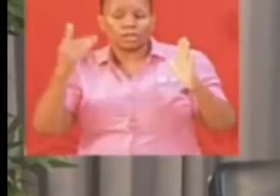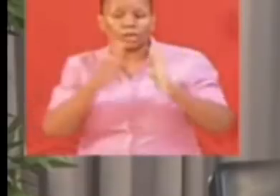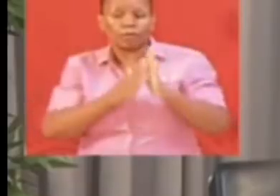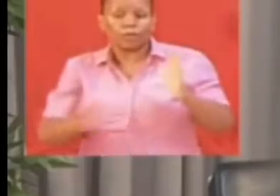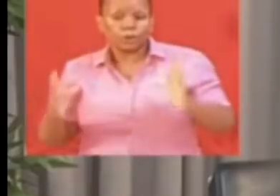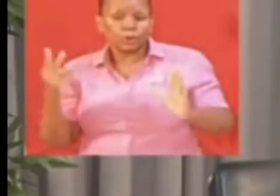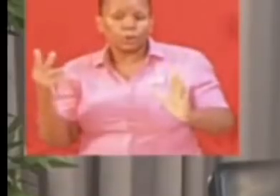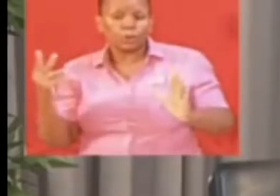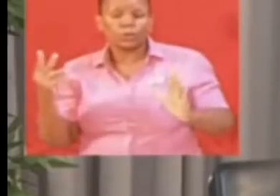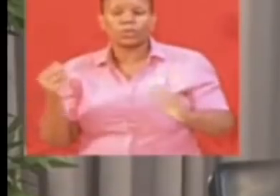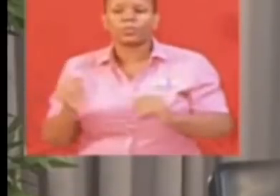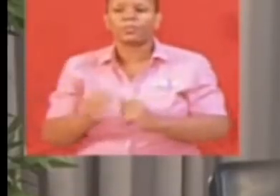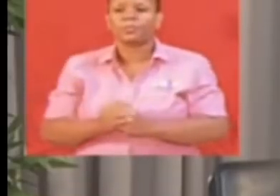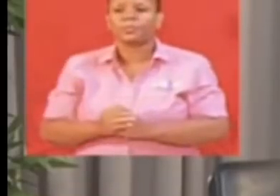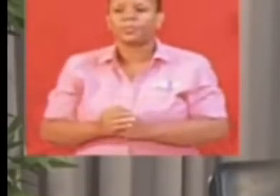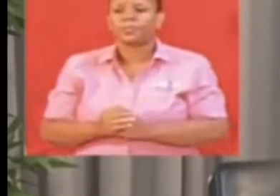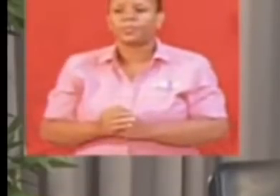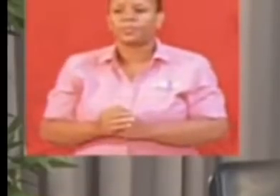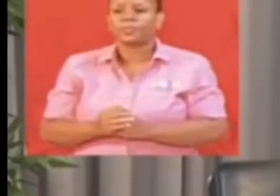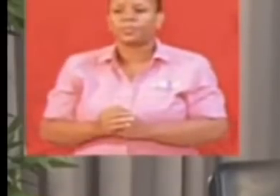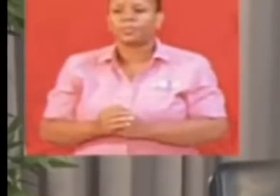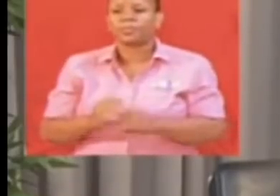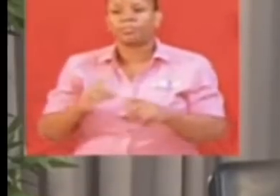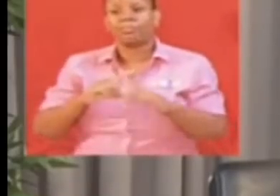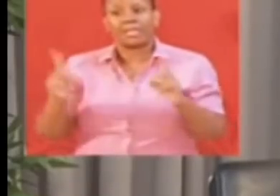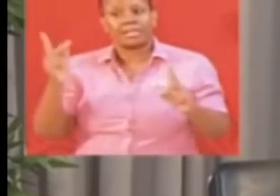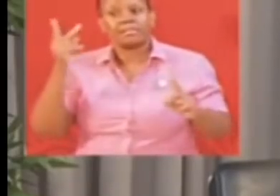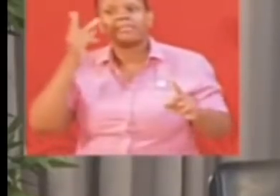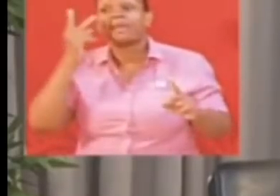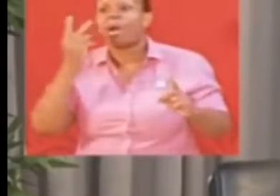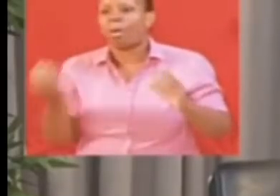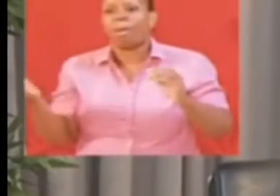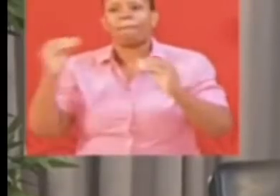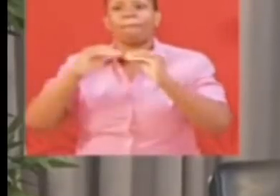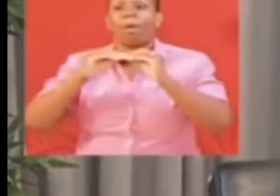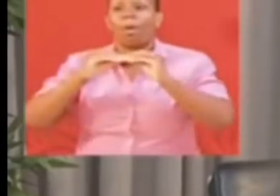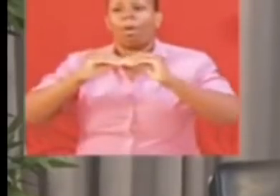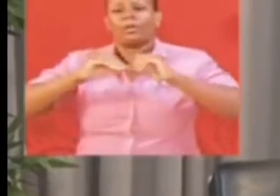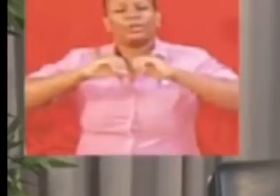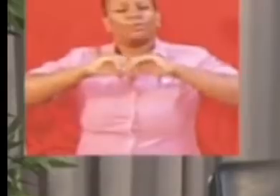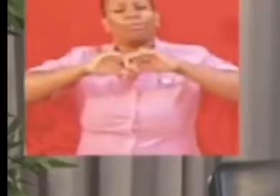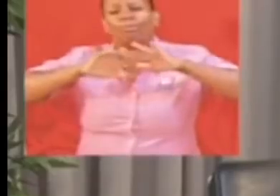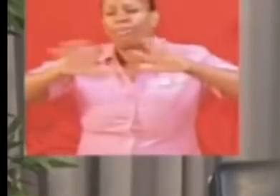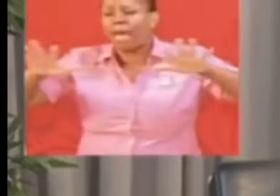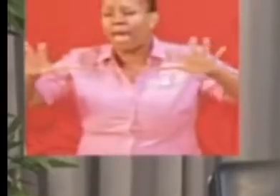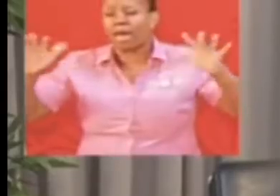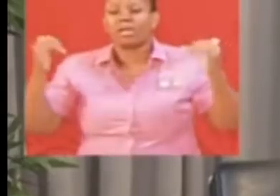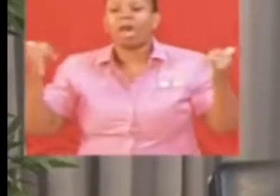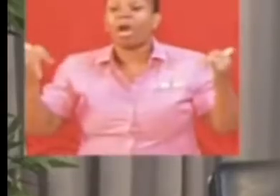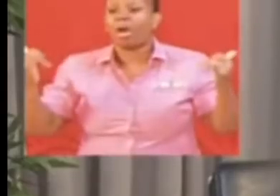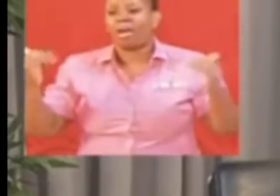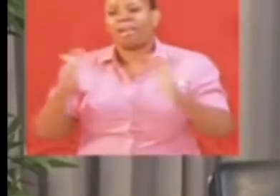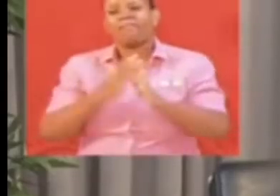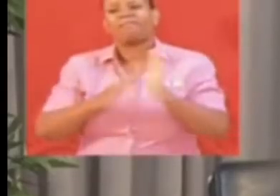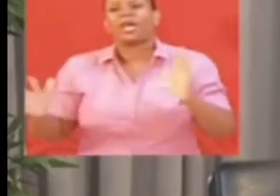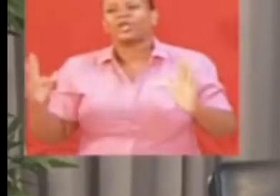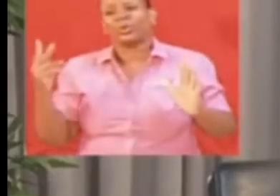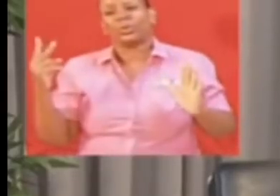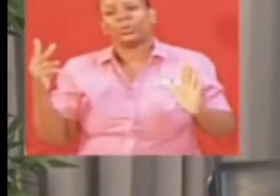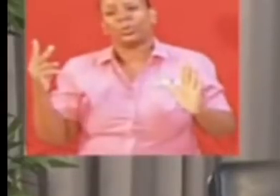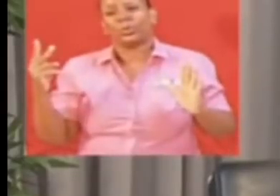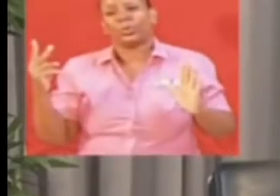have seen a greater level of transmission. So there seems to be a slightly different level of transmission between phase 2 and phase